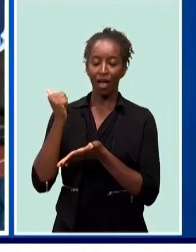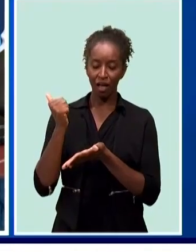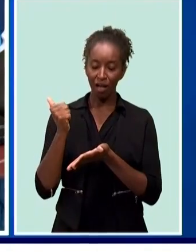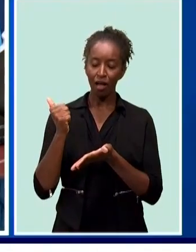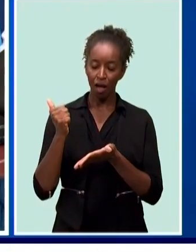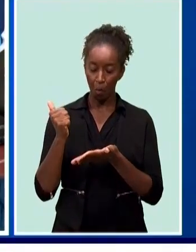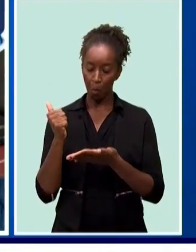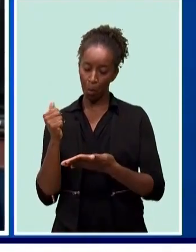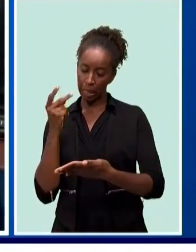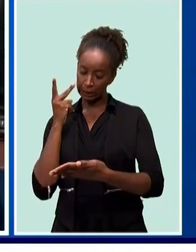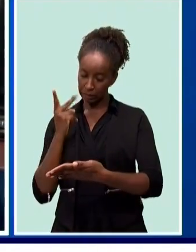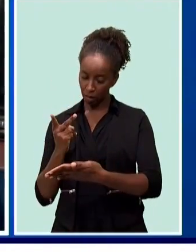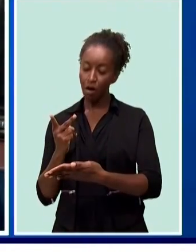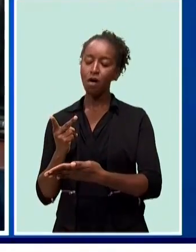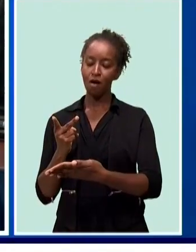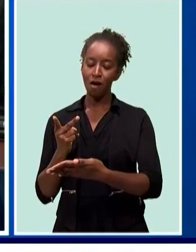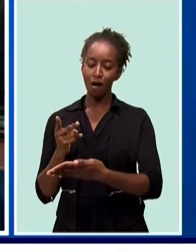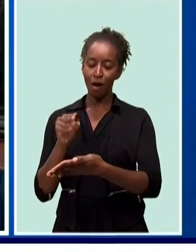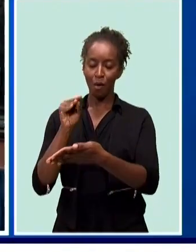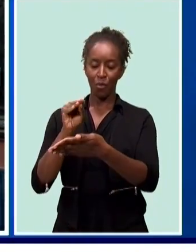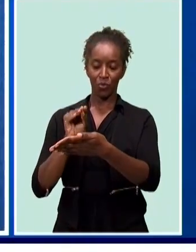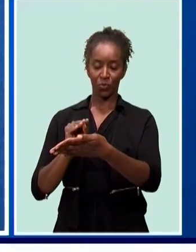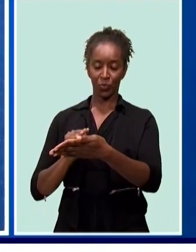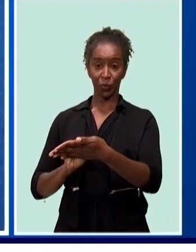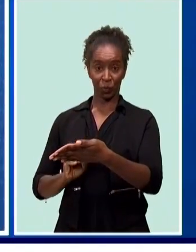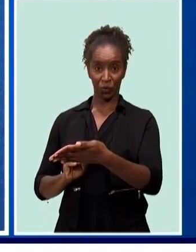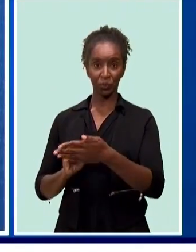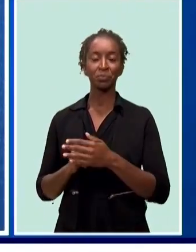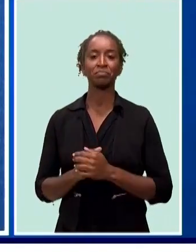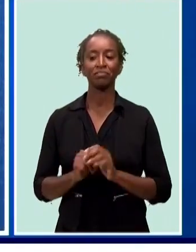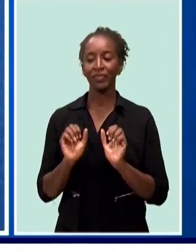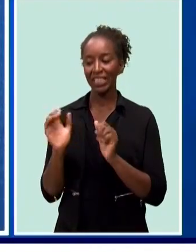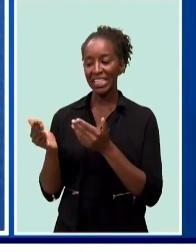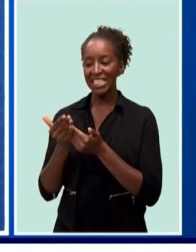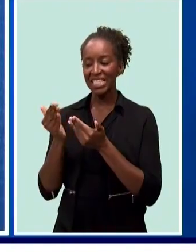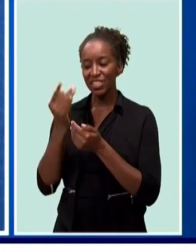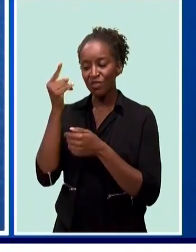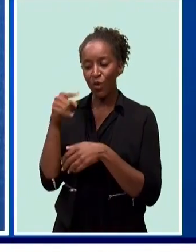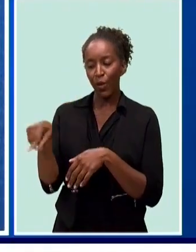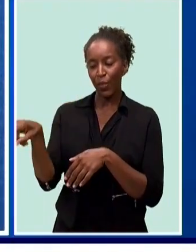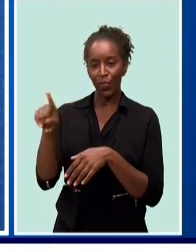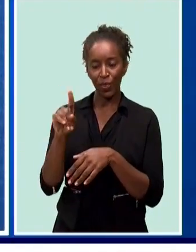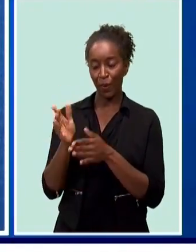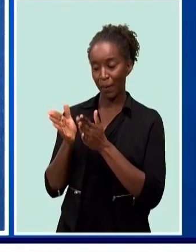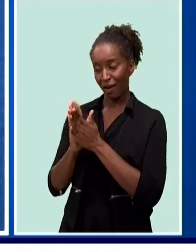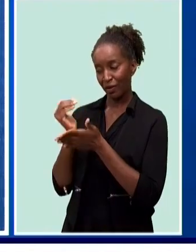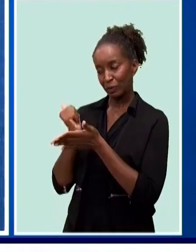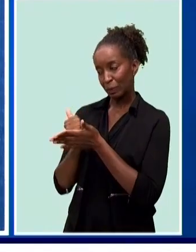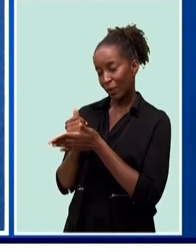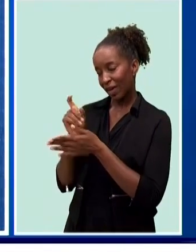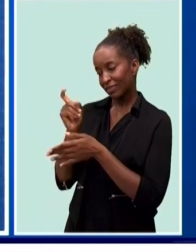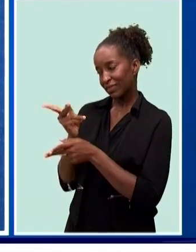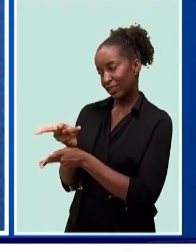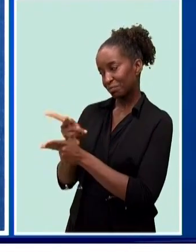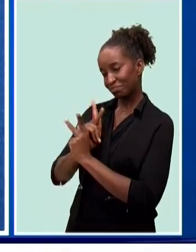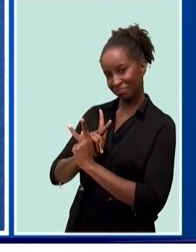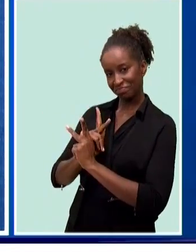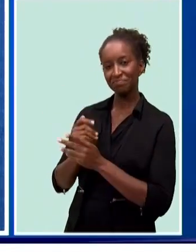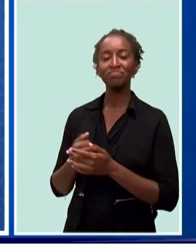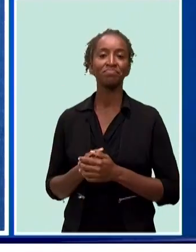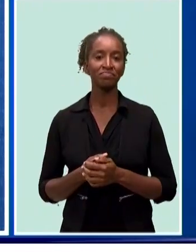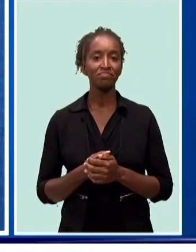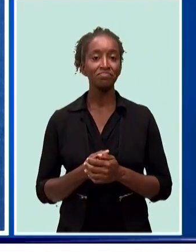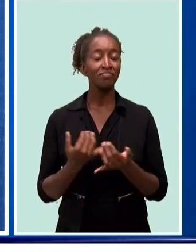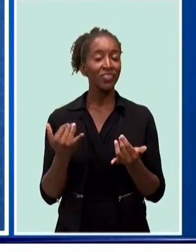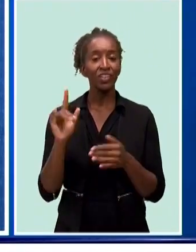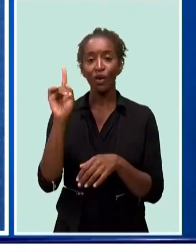to secure a loan. For the very first time, the bank can look at a micro business person who historically did not